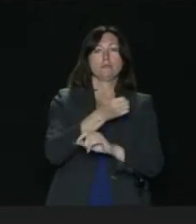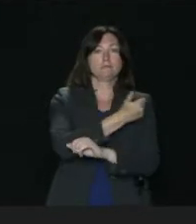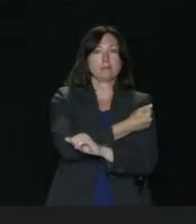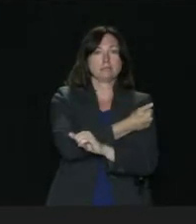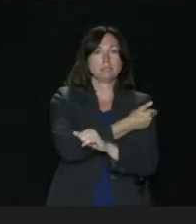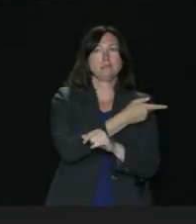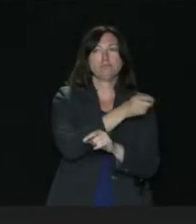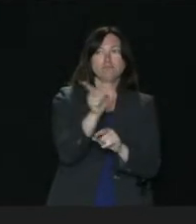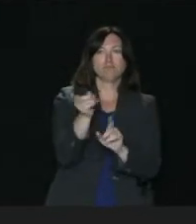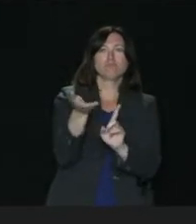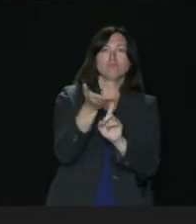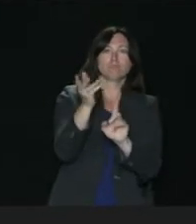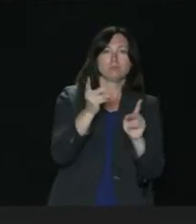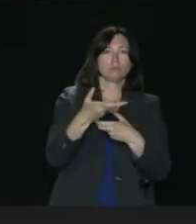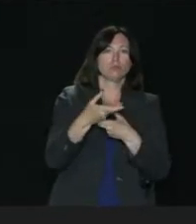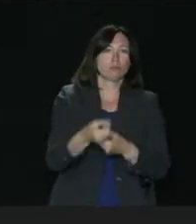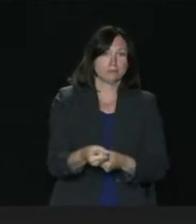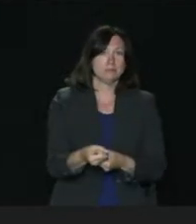in Canada,